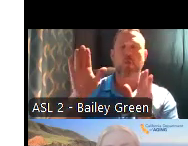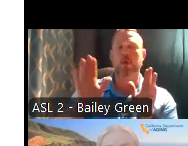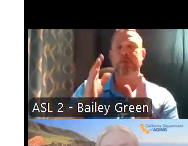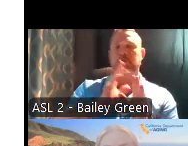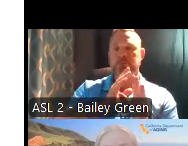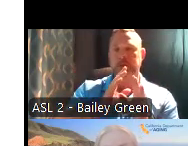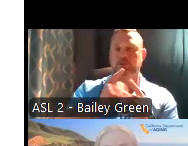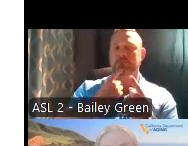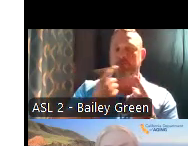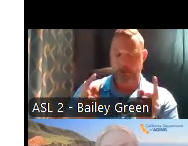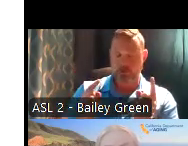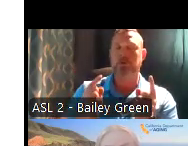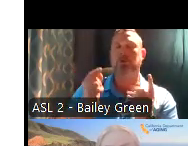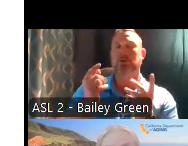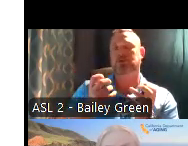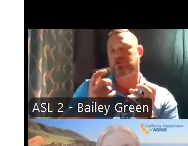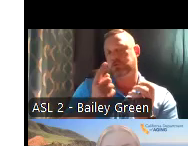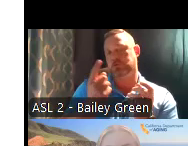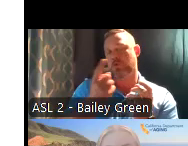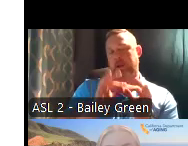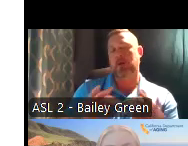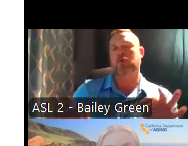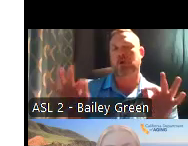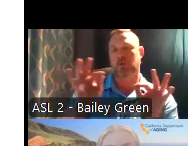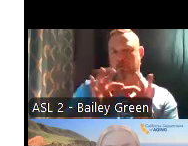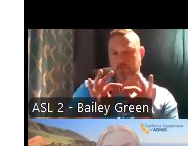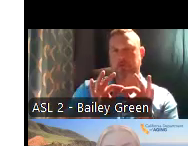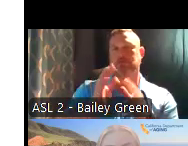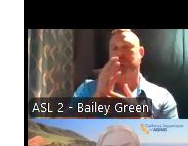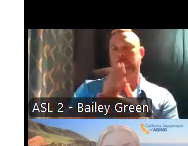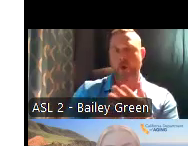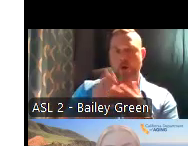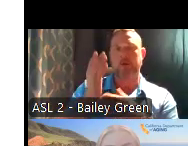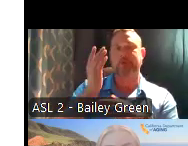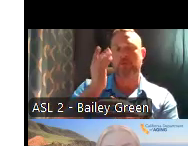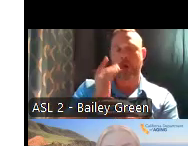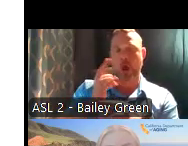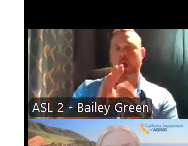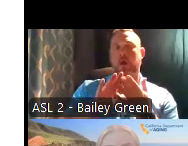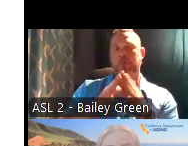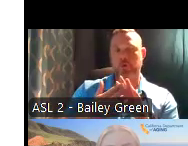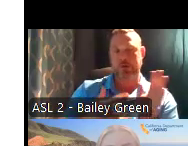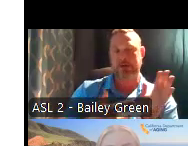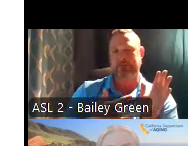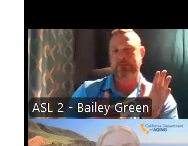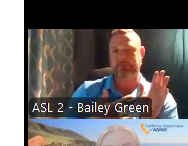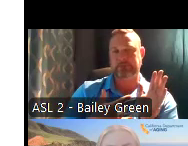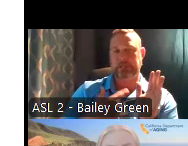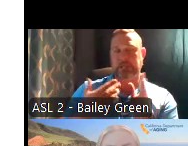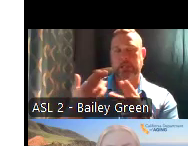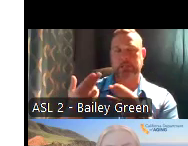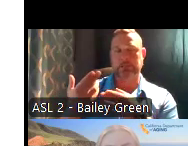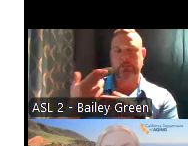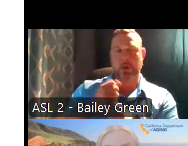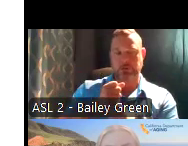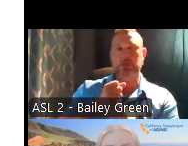today mention it, but it's just so critical because part of why the community feels marginalized, the community